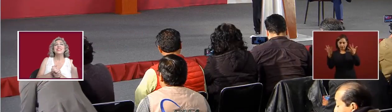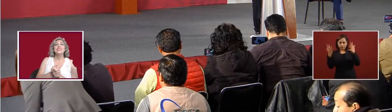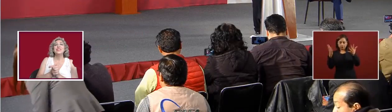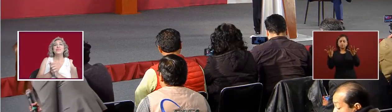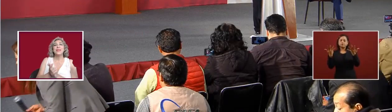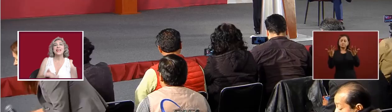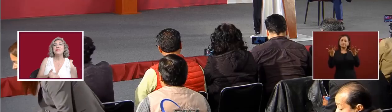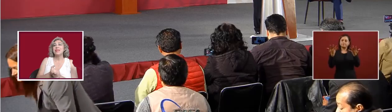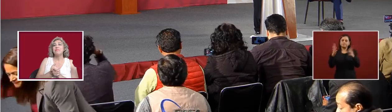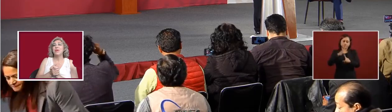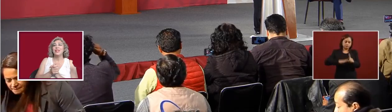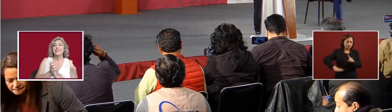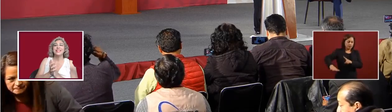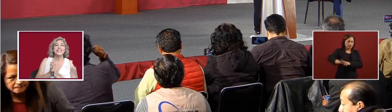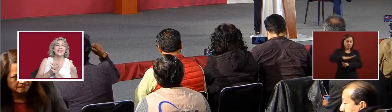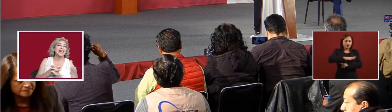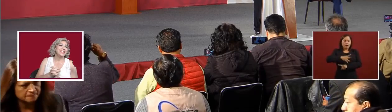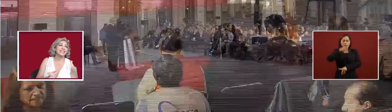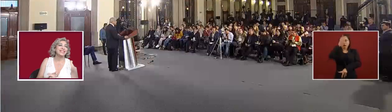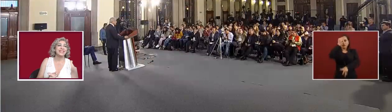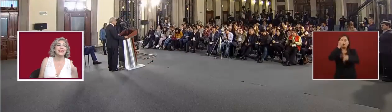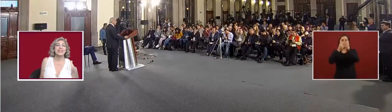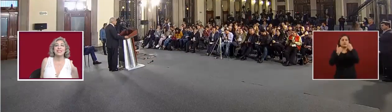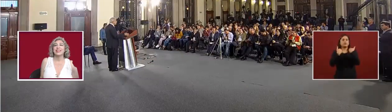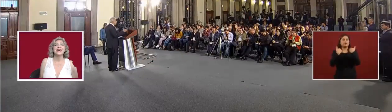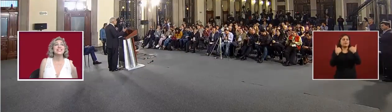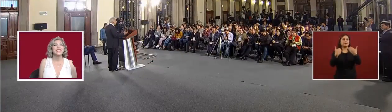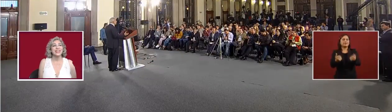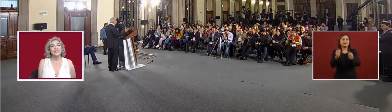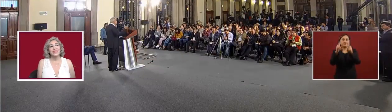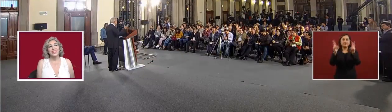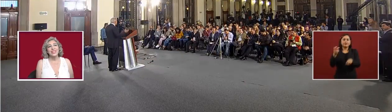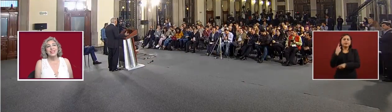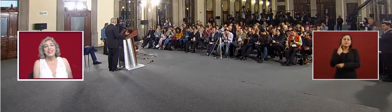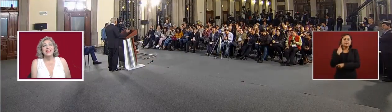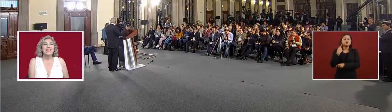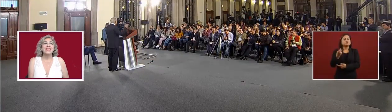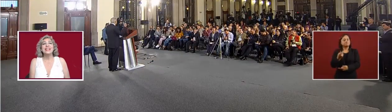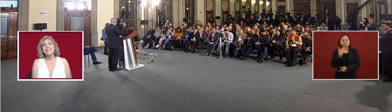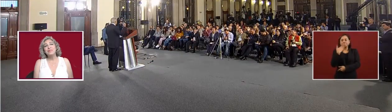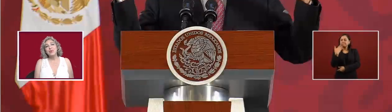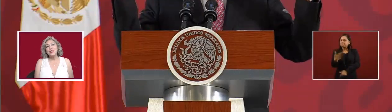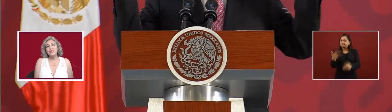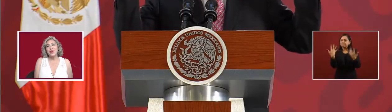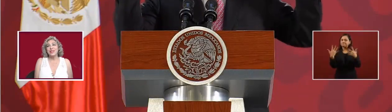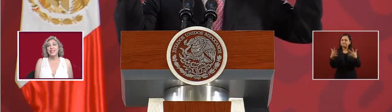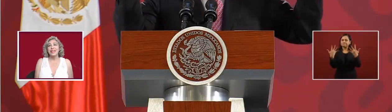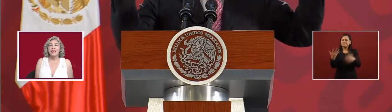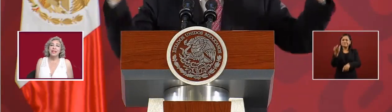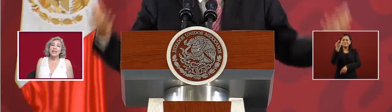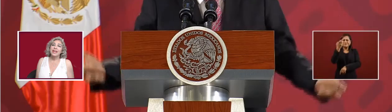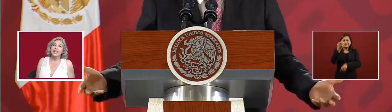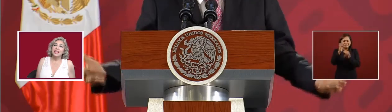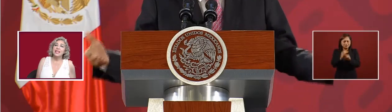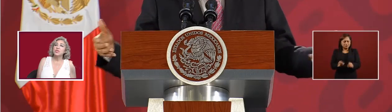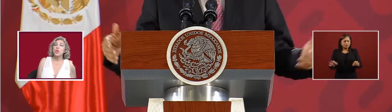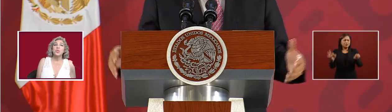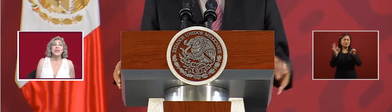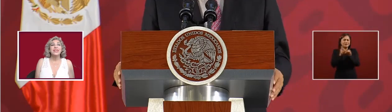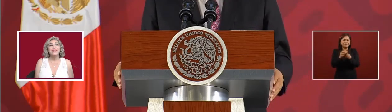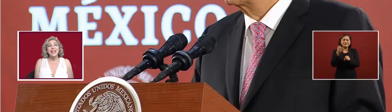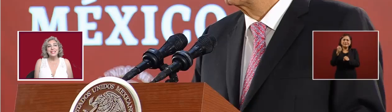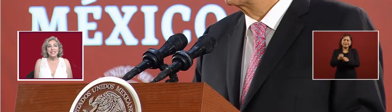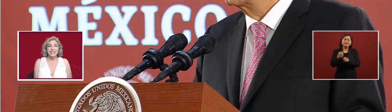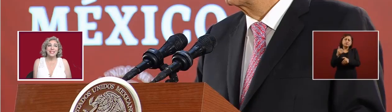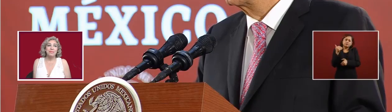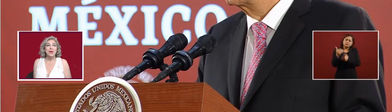due to becoming politicized in our country that's the most important thing it's what